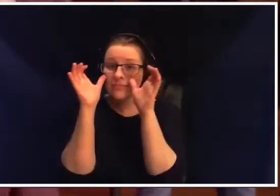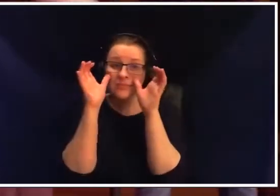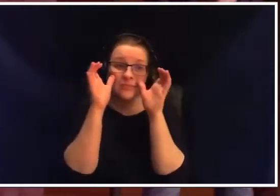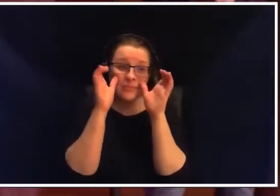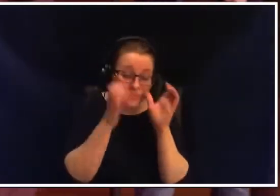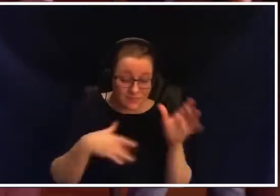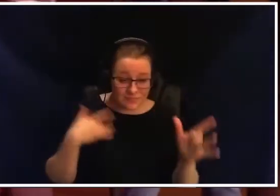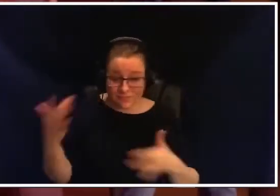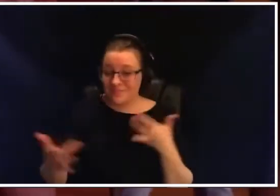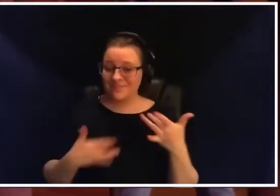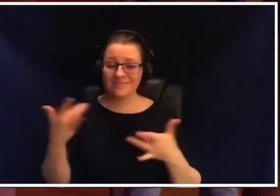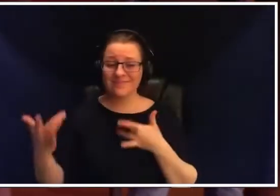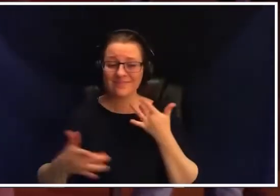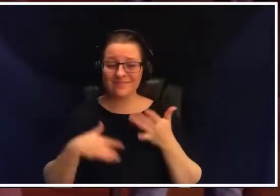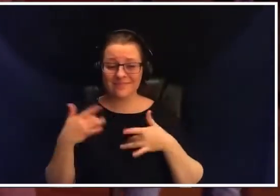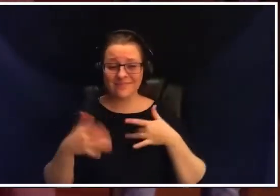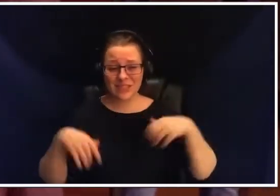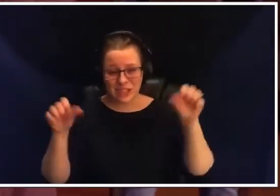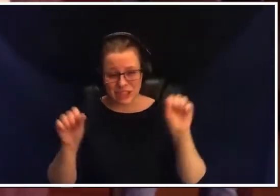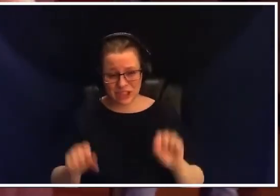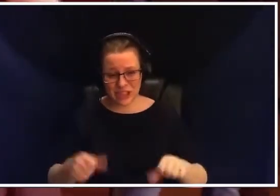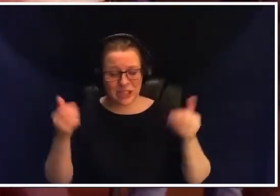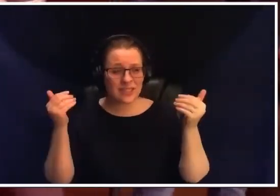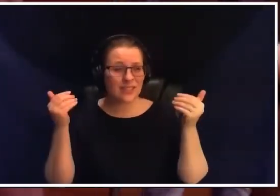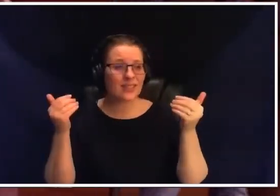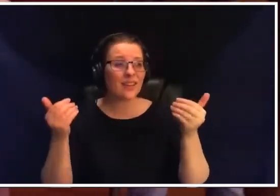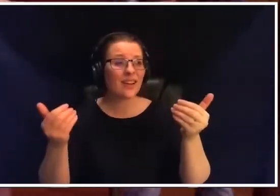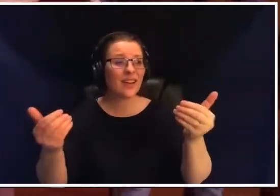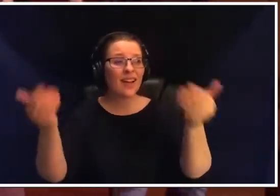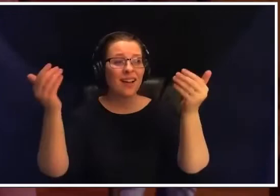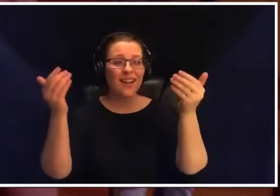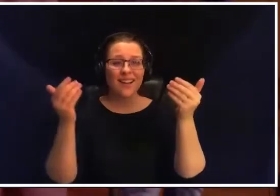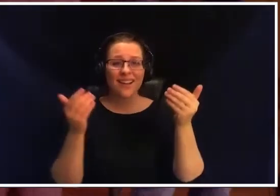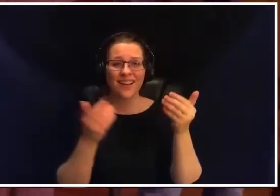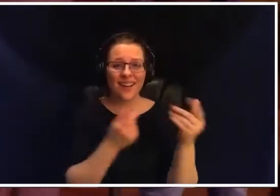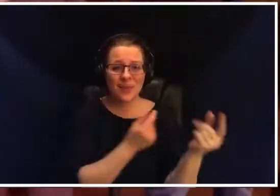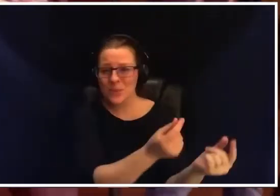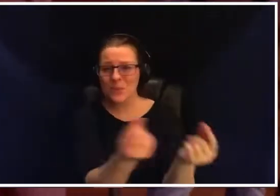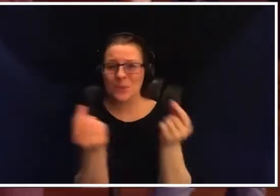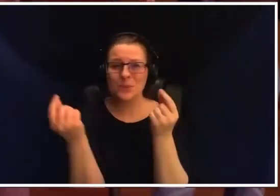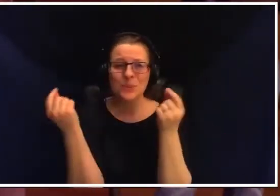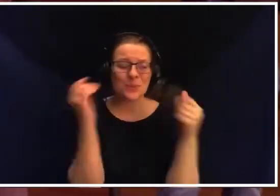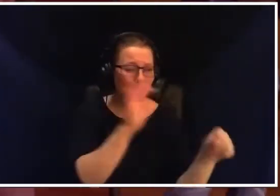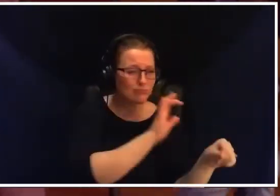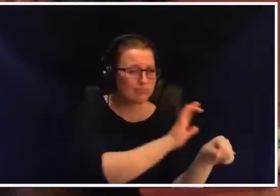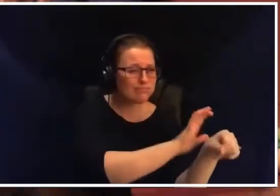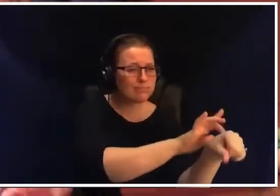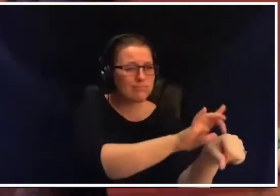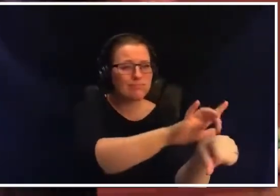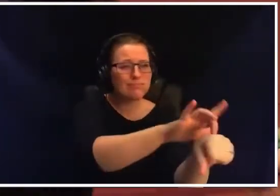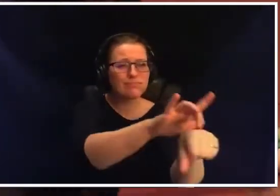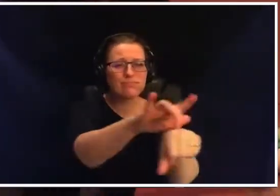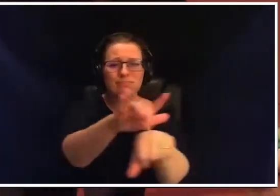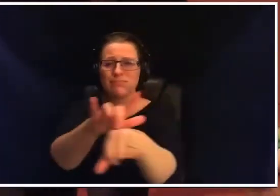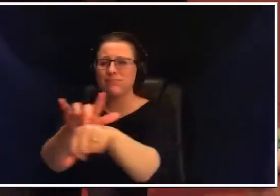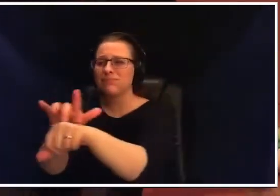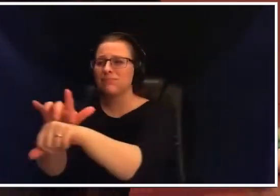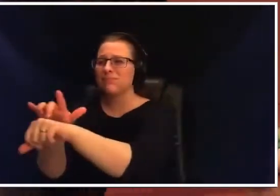more. I could have spread my wings and done a thousand things